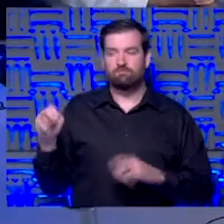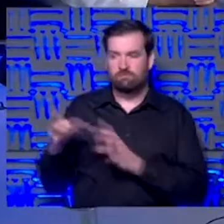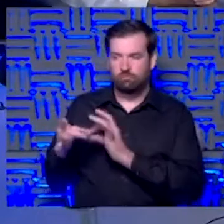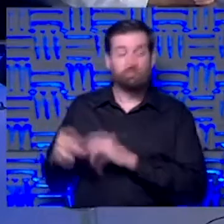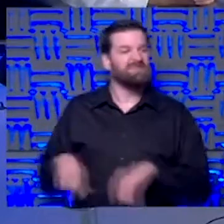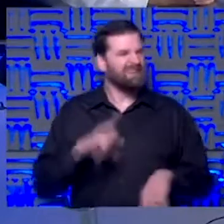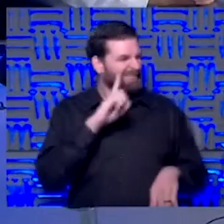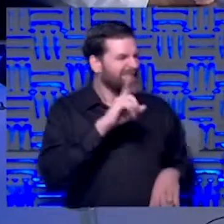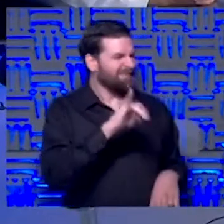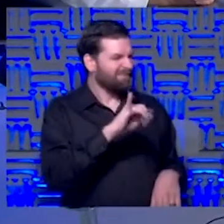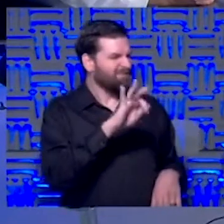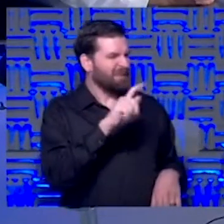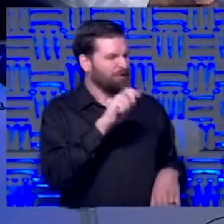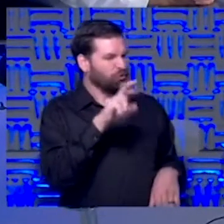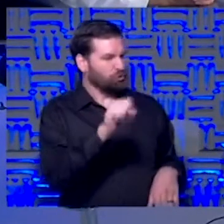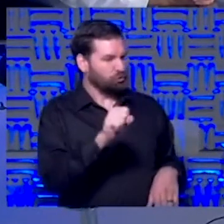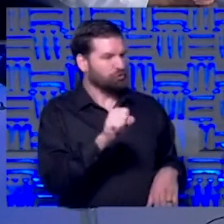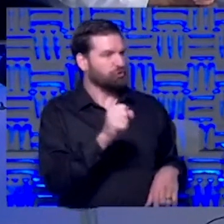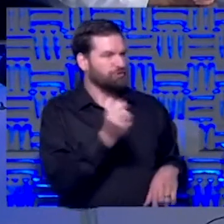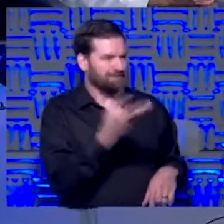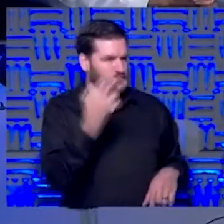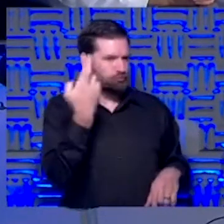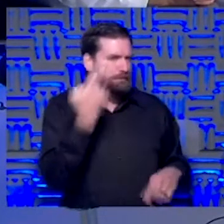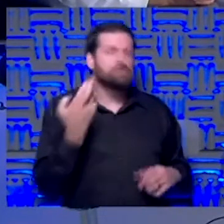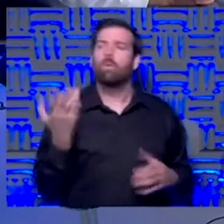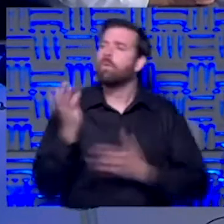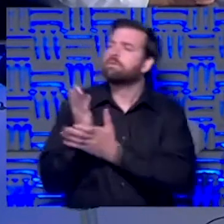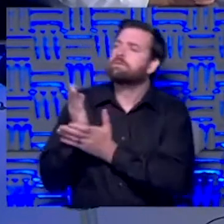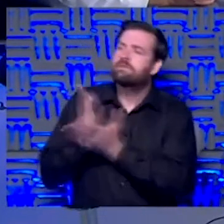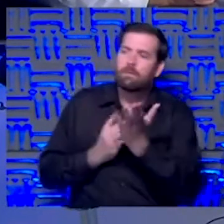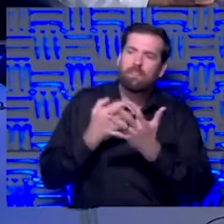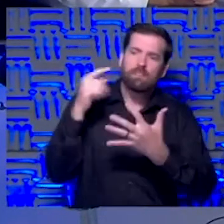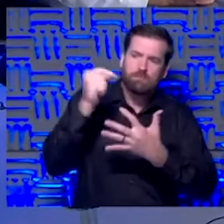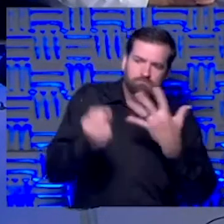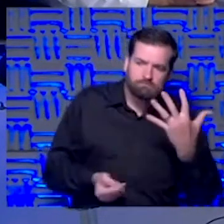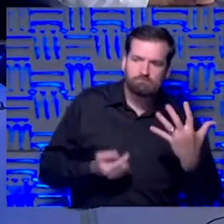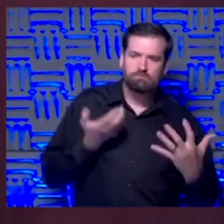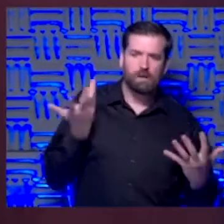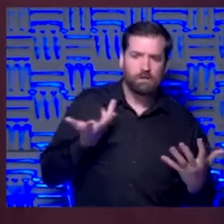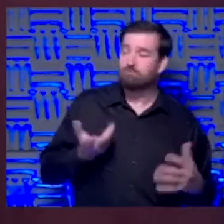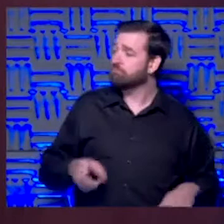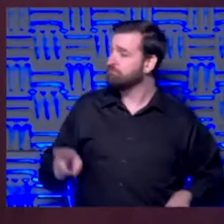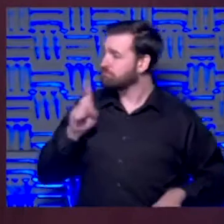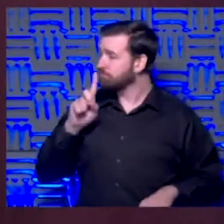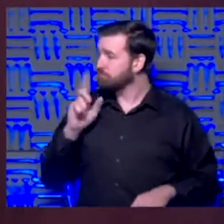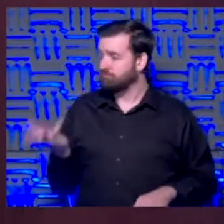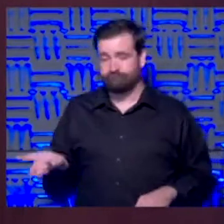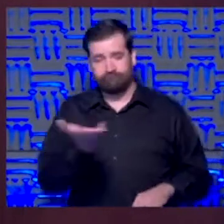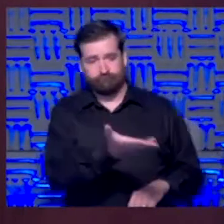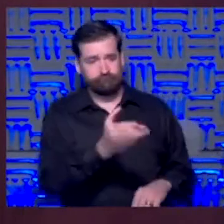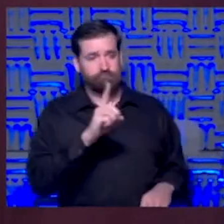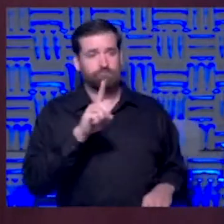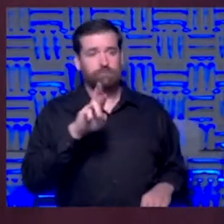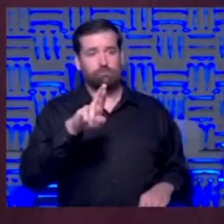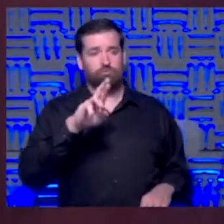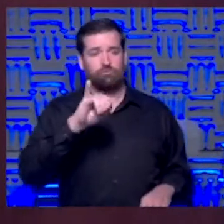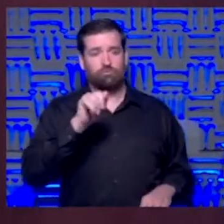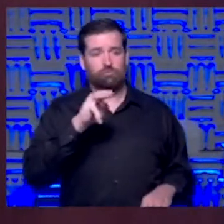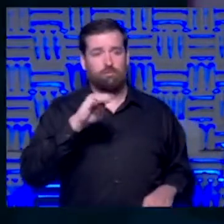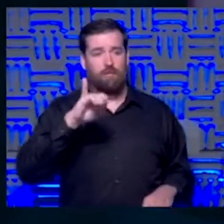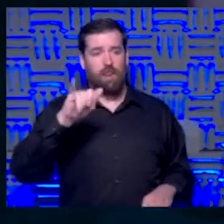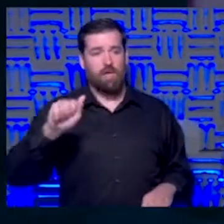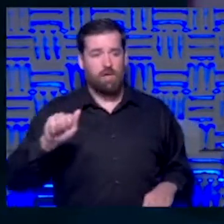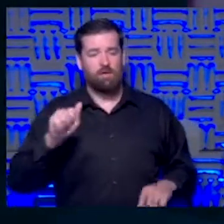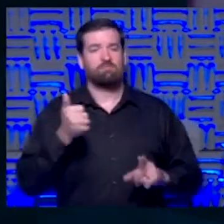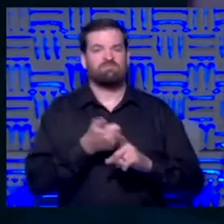the factors. You say it's multifactorial. What are some of the factors, I think, is what she's wondering. Yeah, I'll defer to Dr. Jomella, because I think